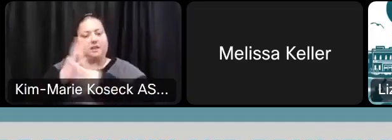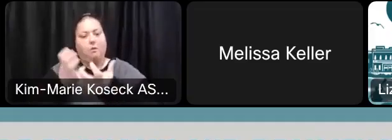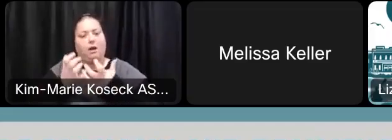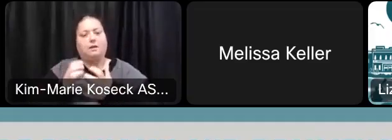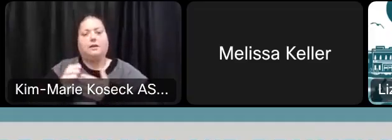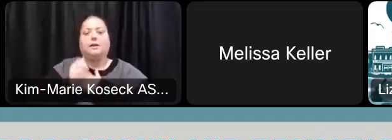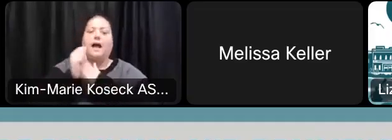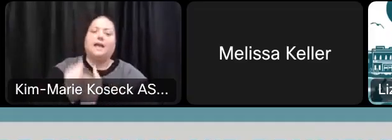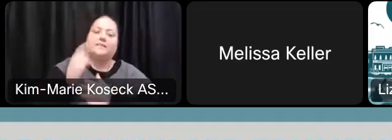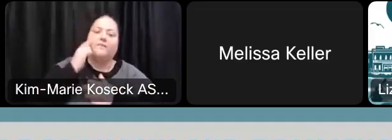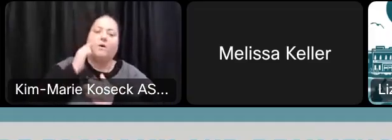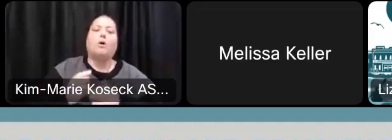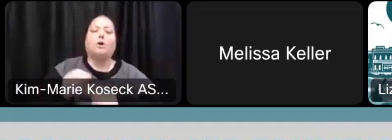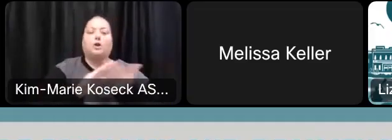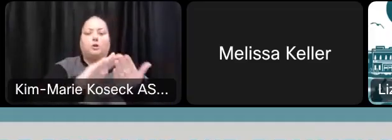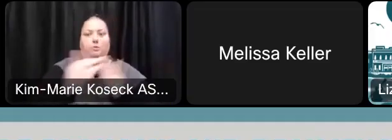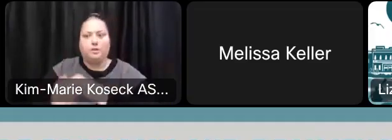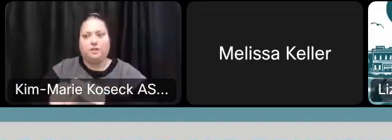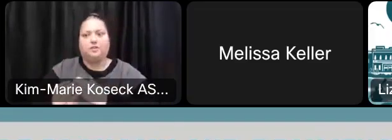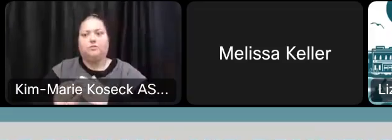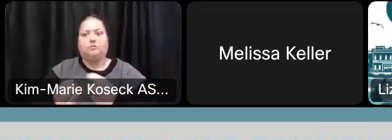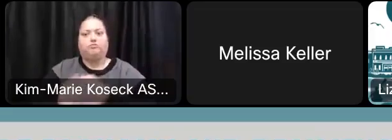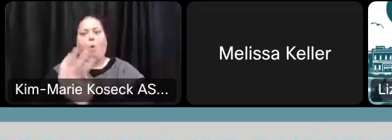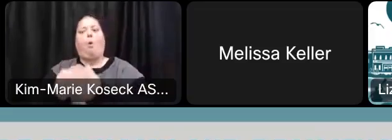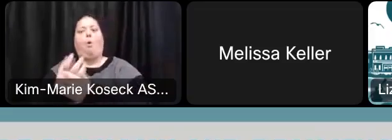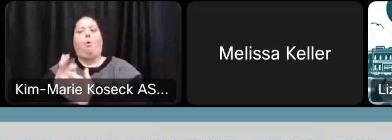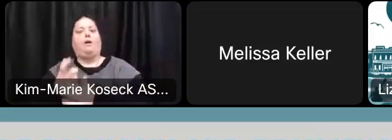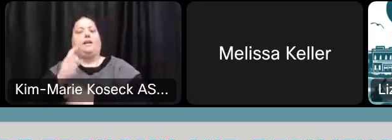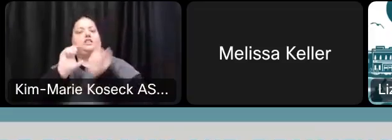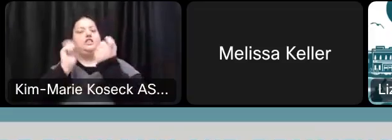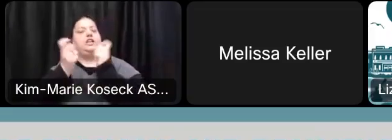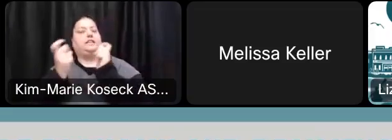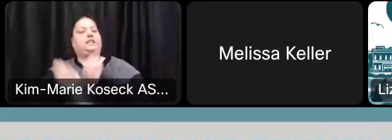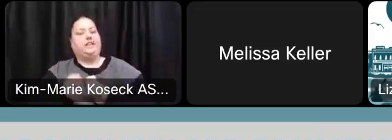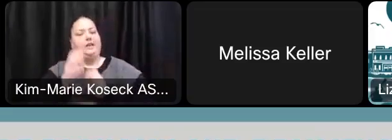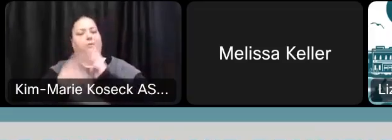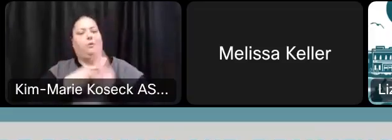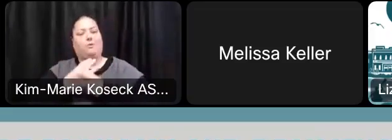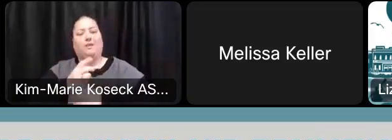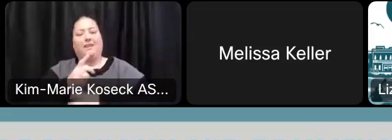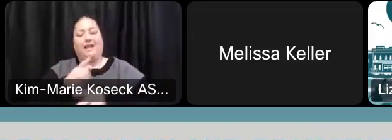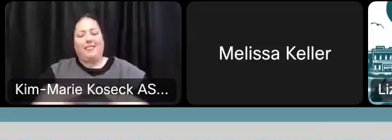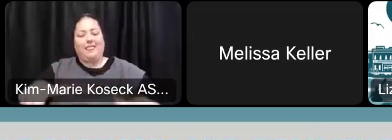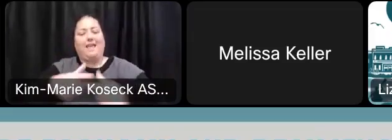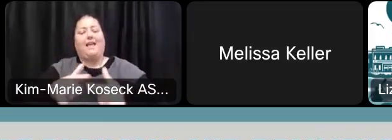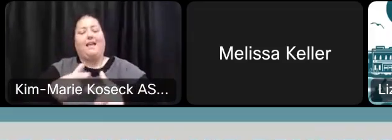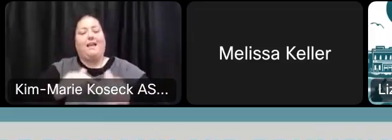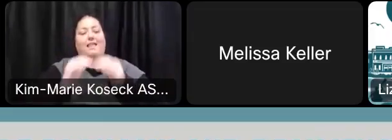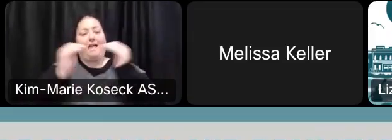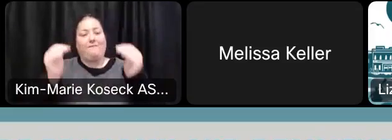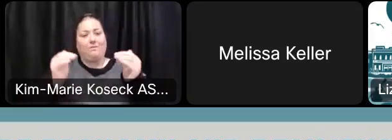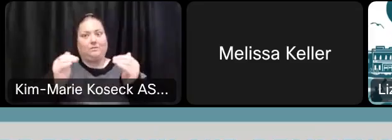guidance for communities to thrive in a changing world with variable lake levels. Now, the lake levels have